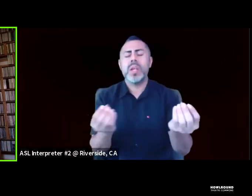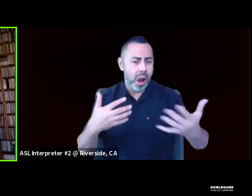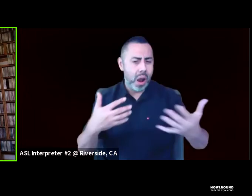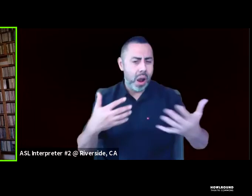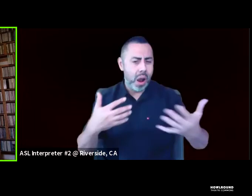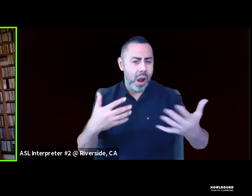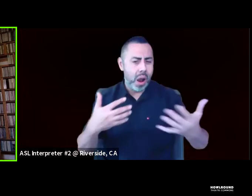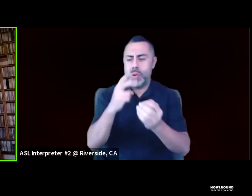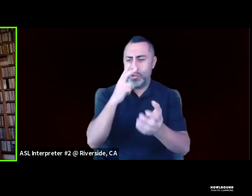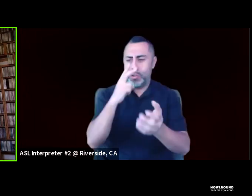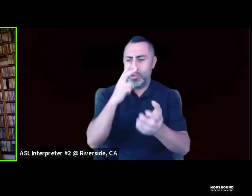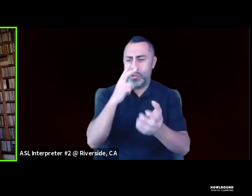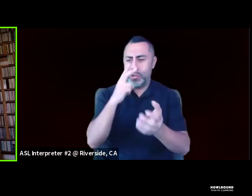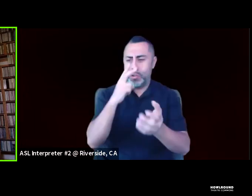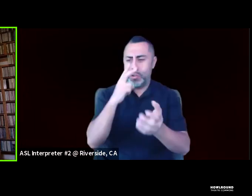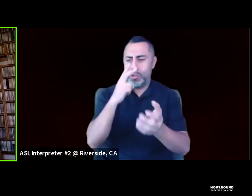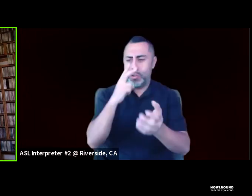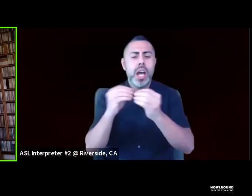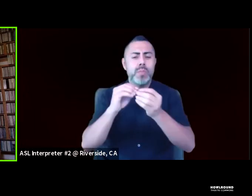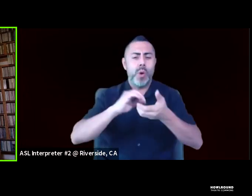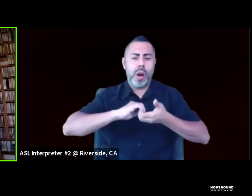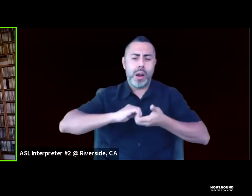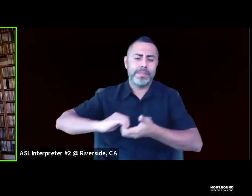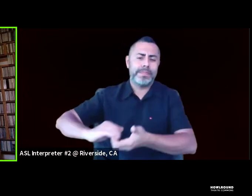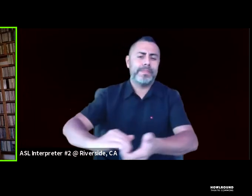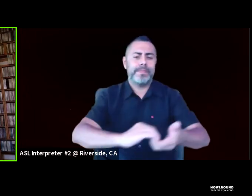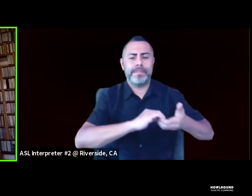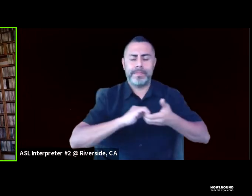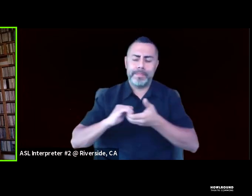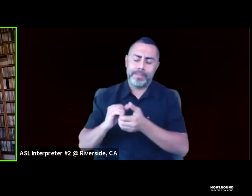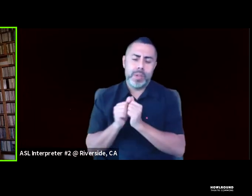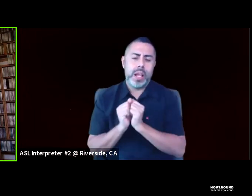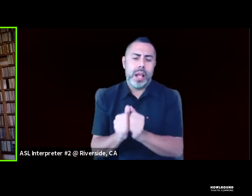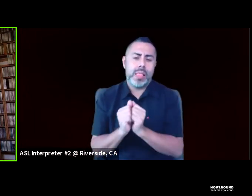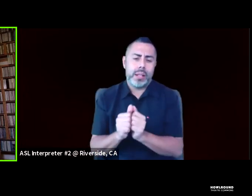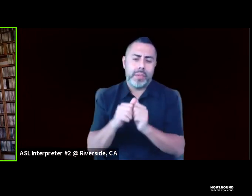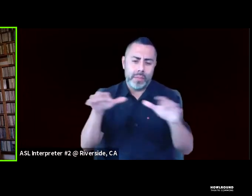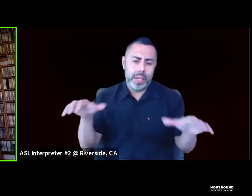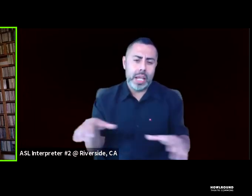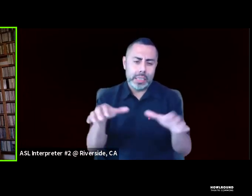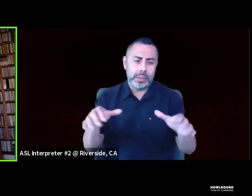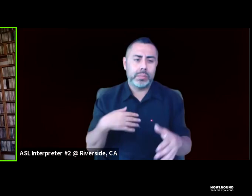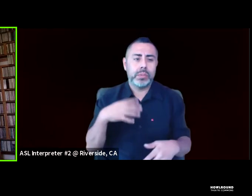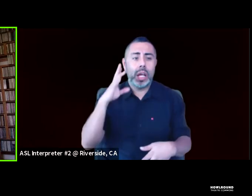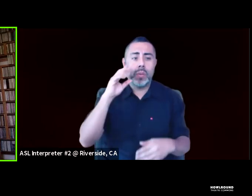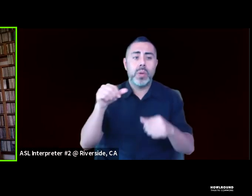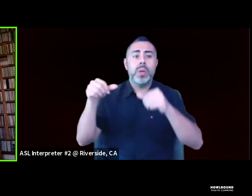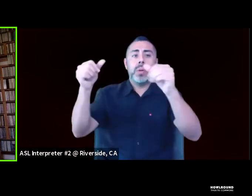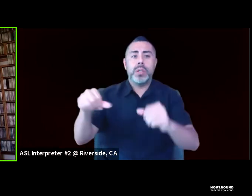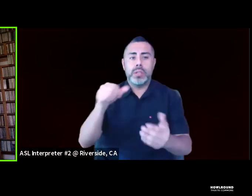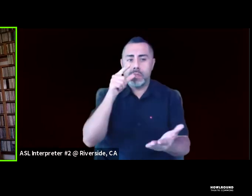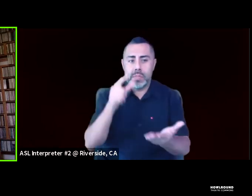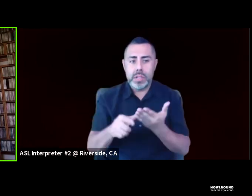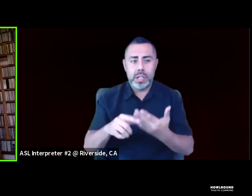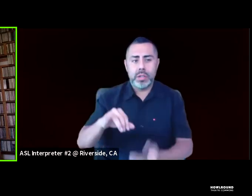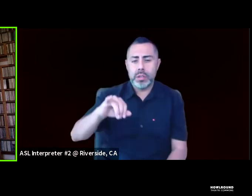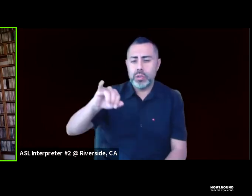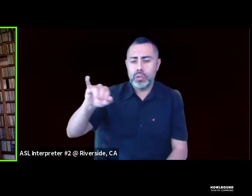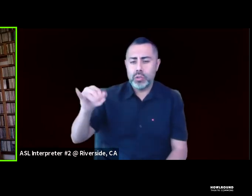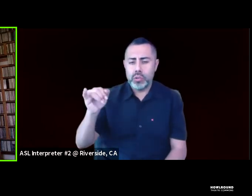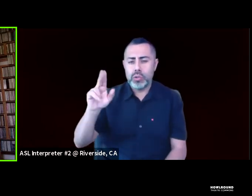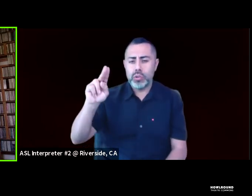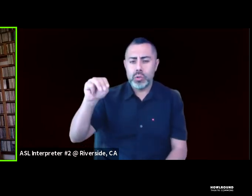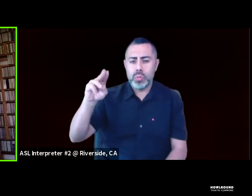I want to quote a letter that Jumatatu Poe, my friend from Philadelphia, drafted to